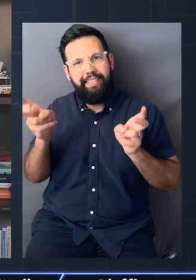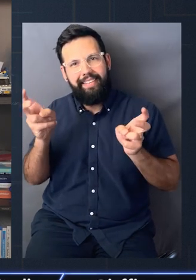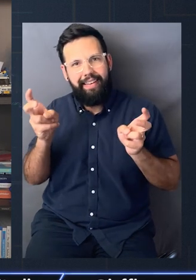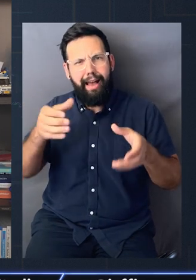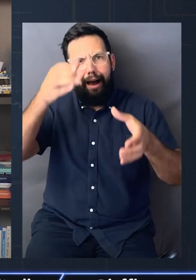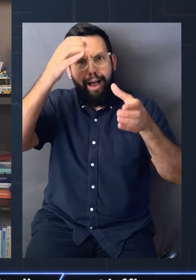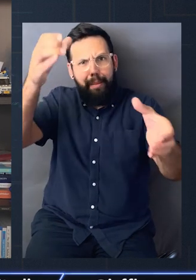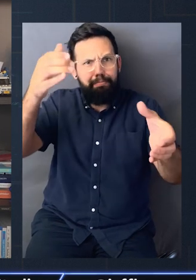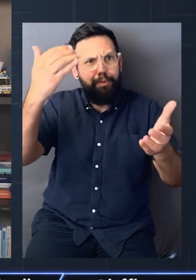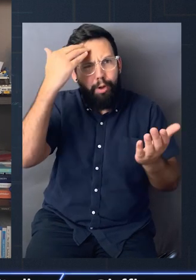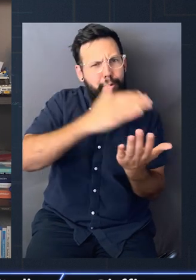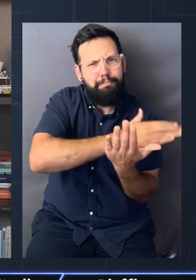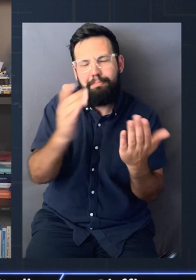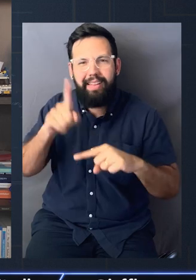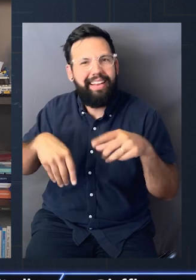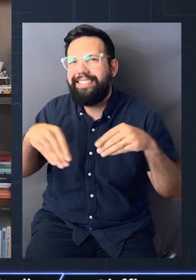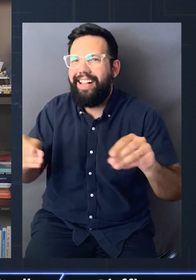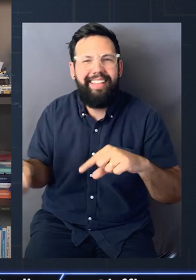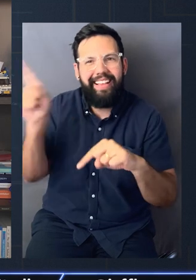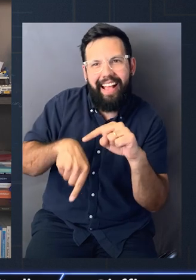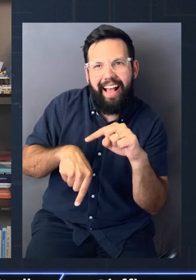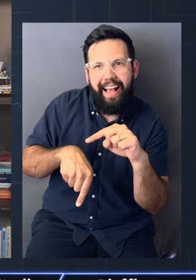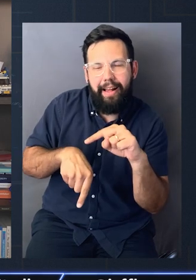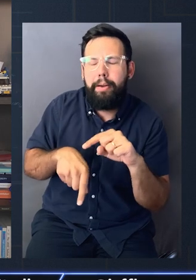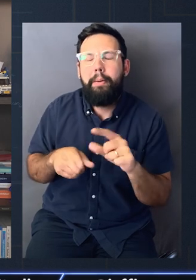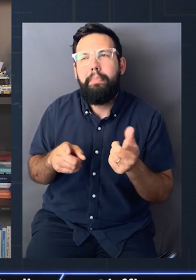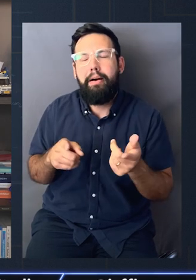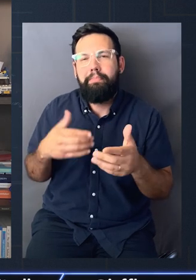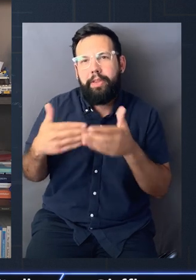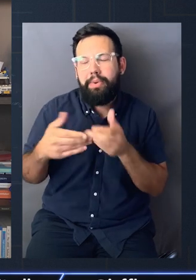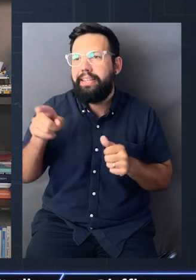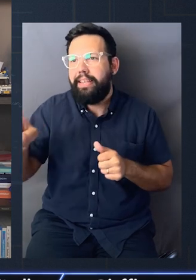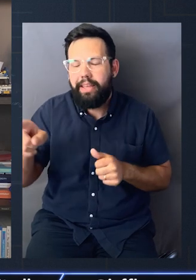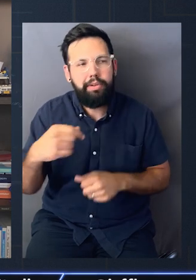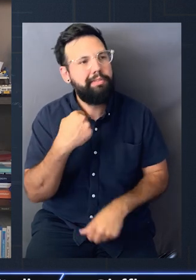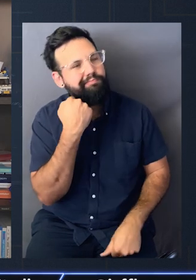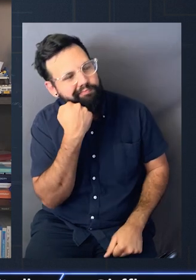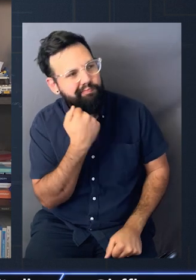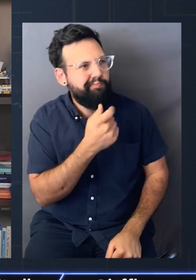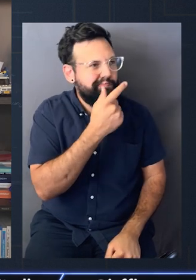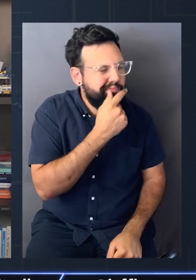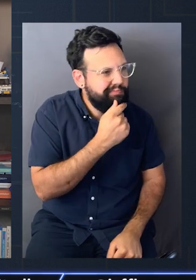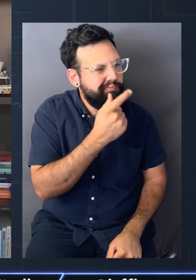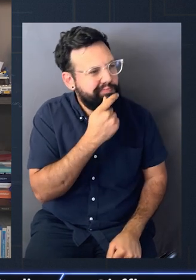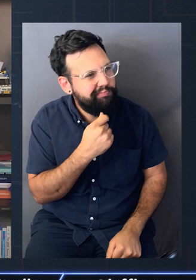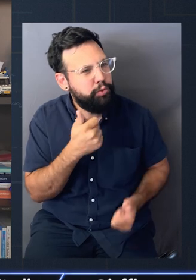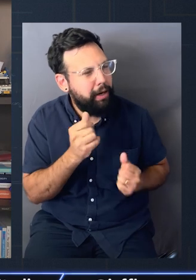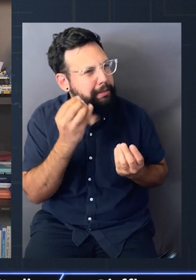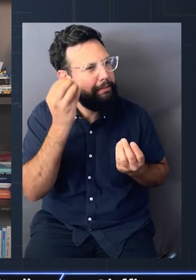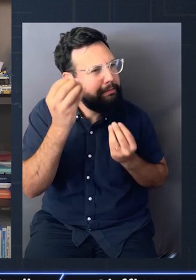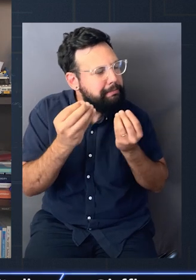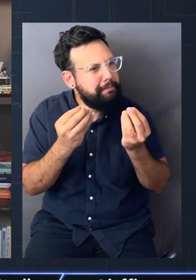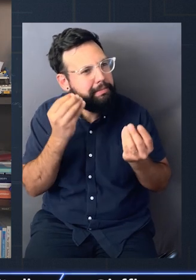sell anything to save his life. But he was quiet for a bit, pursed his lips, kind of